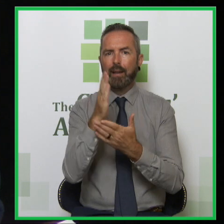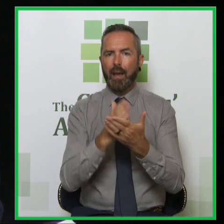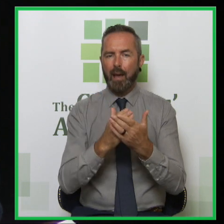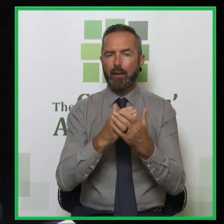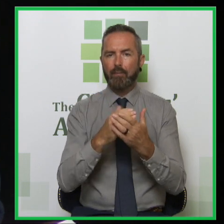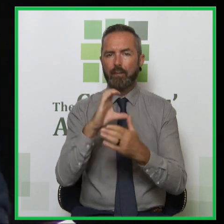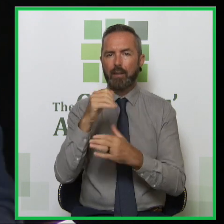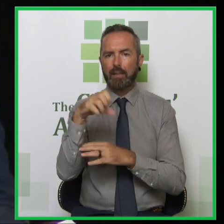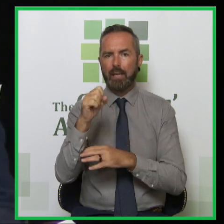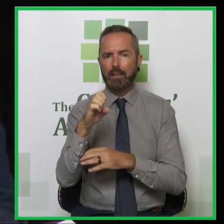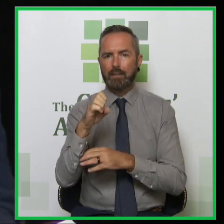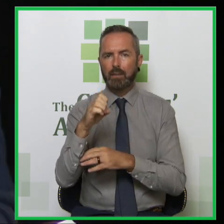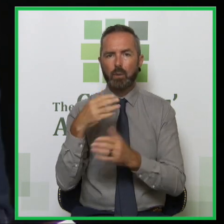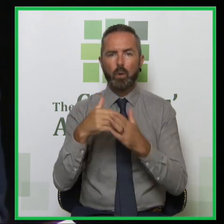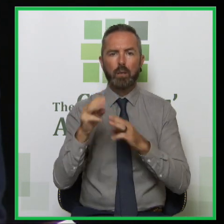treatment were parents.